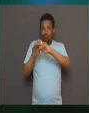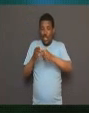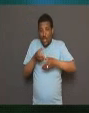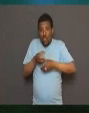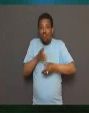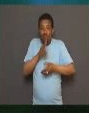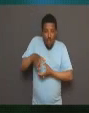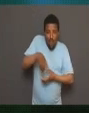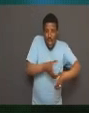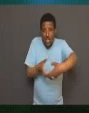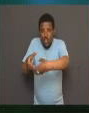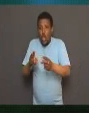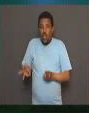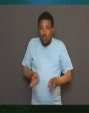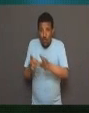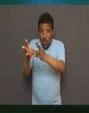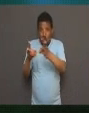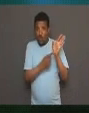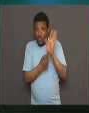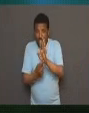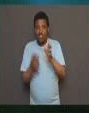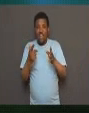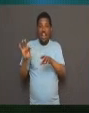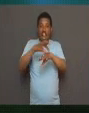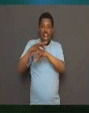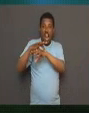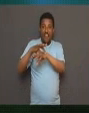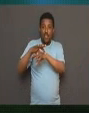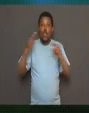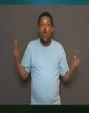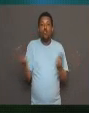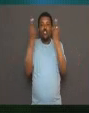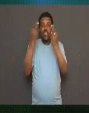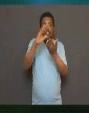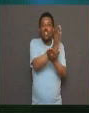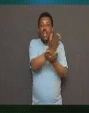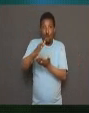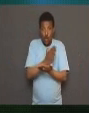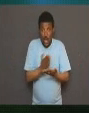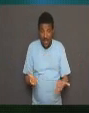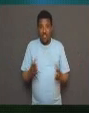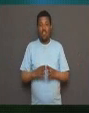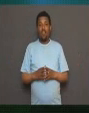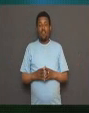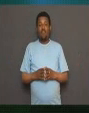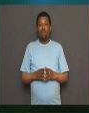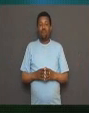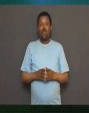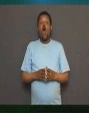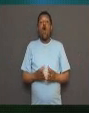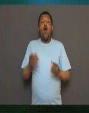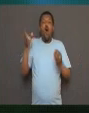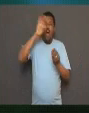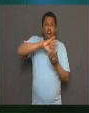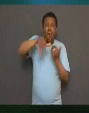drainage, roads, and land use distribution. All